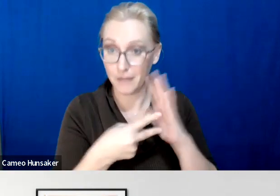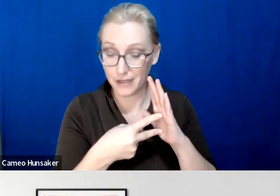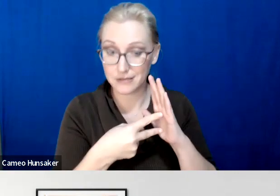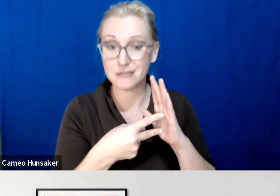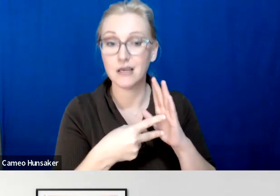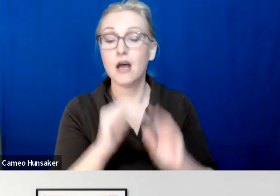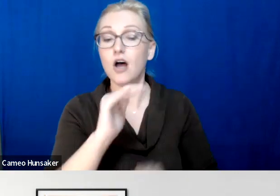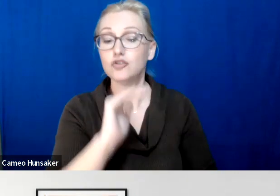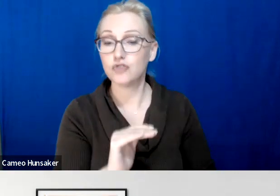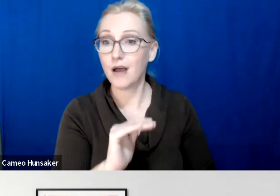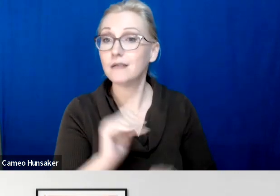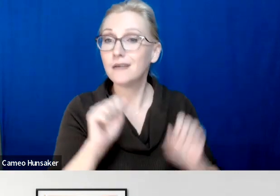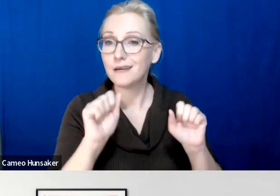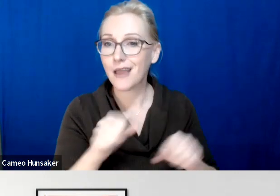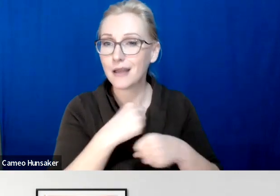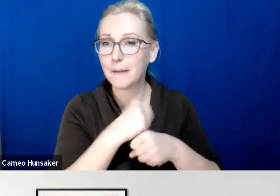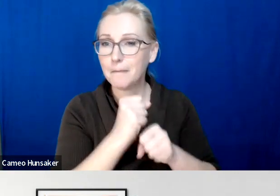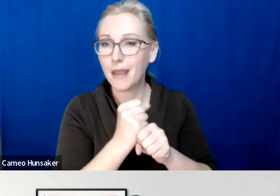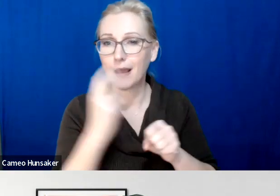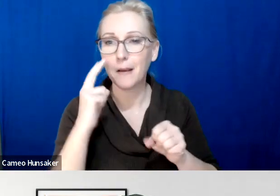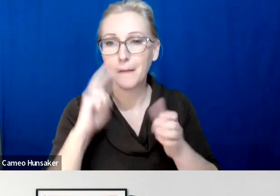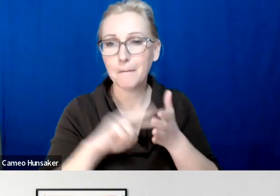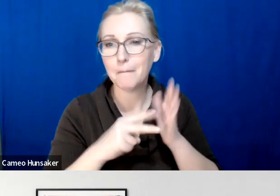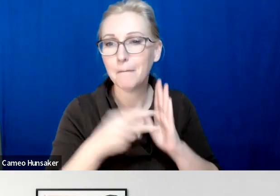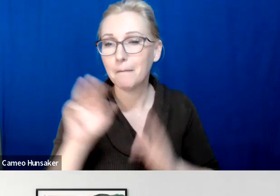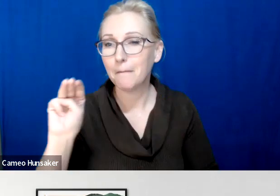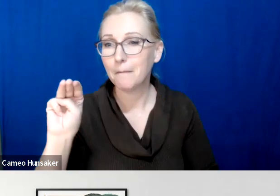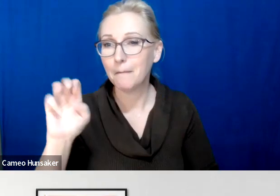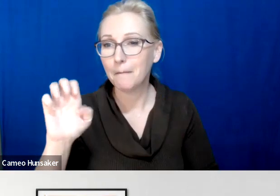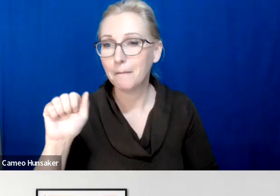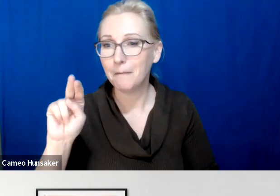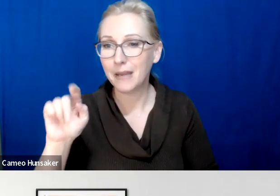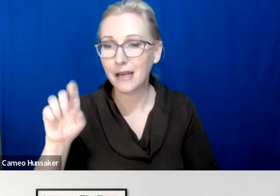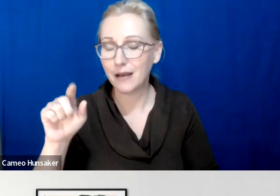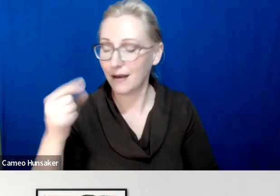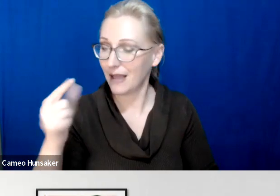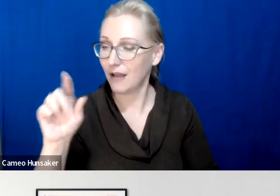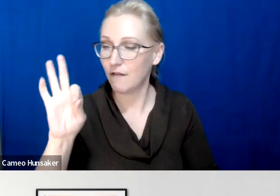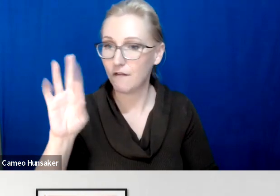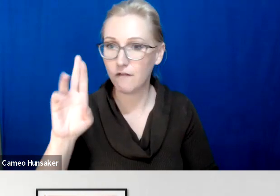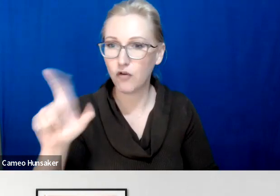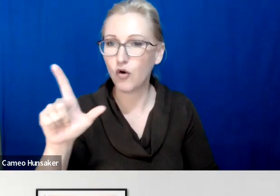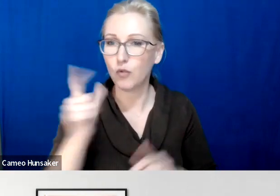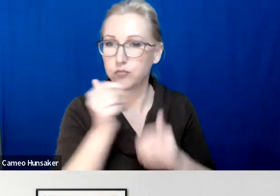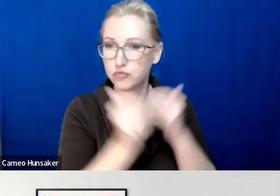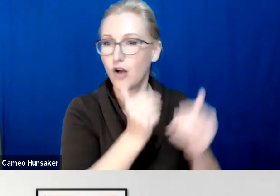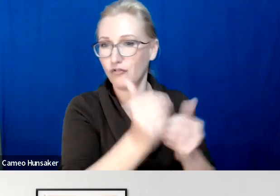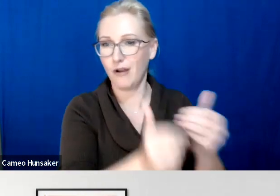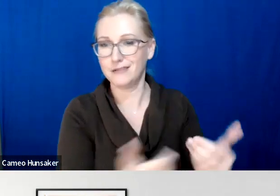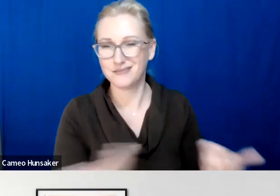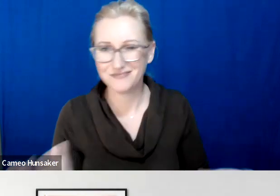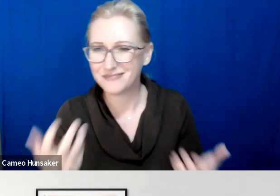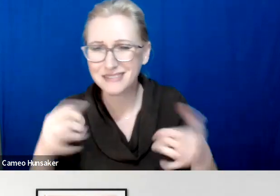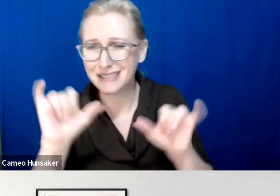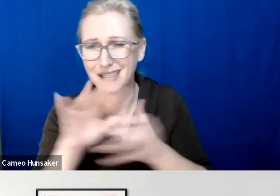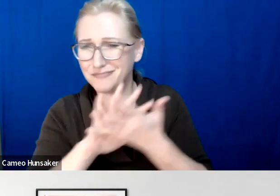meaningful progress in light of their circumstances. Which again, what does that mean? It's just essentially more words. It still feels, to me at